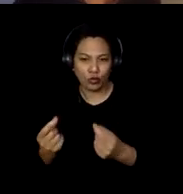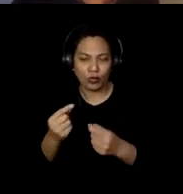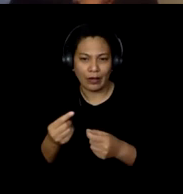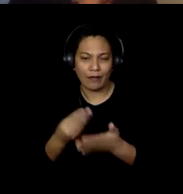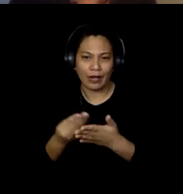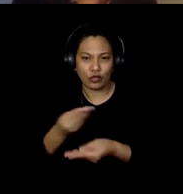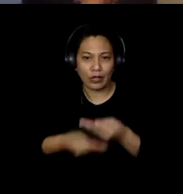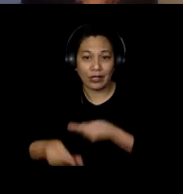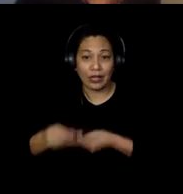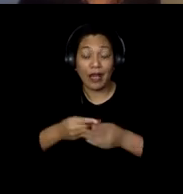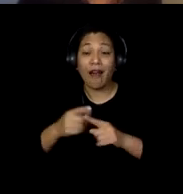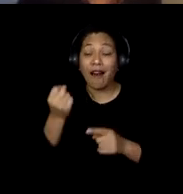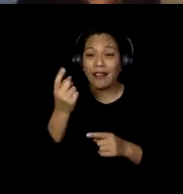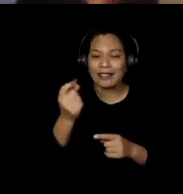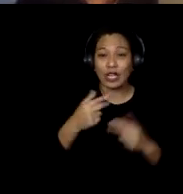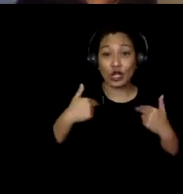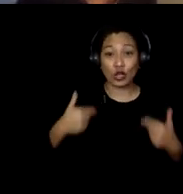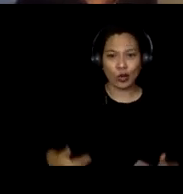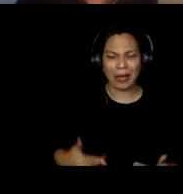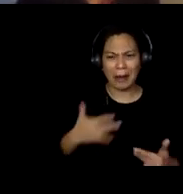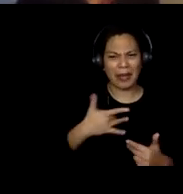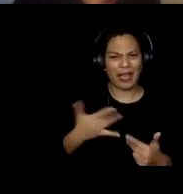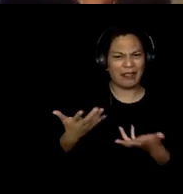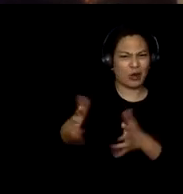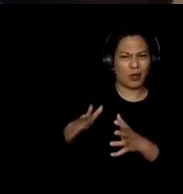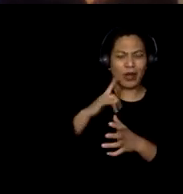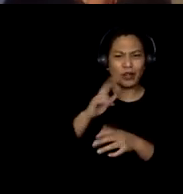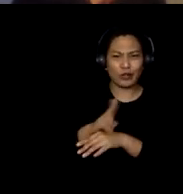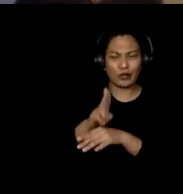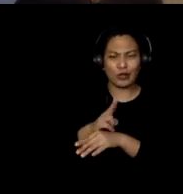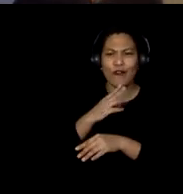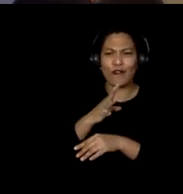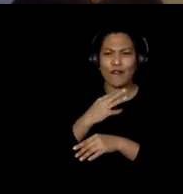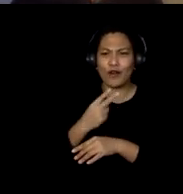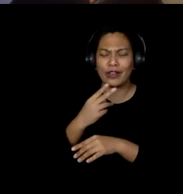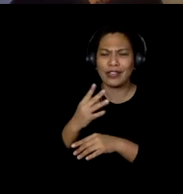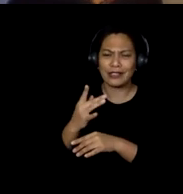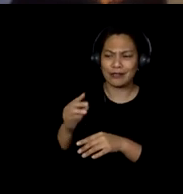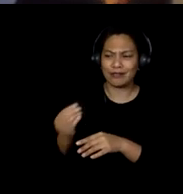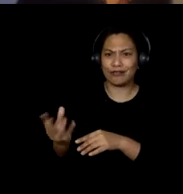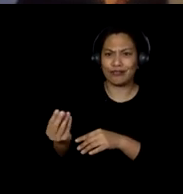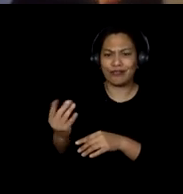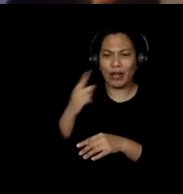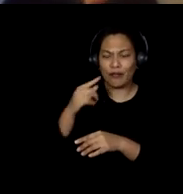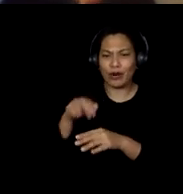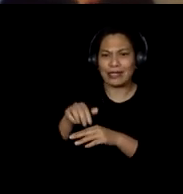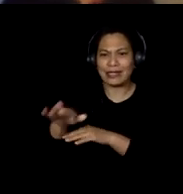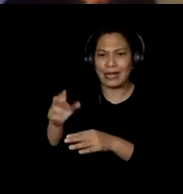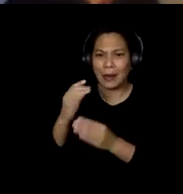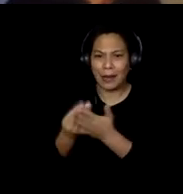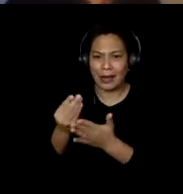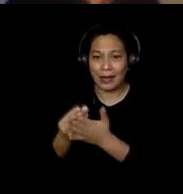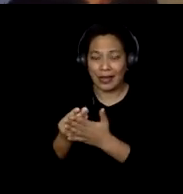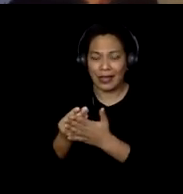don't like to send money by voice through smart speakers. Humans like to do it when they have voice